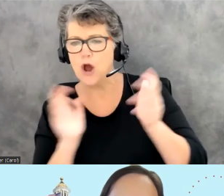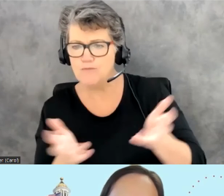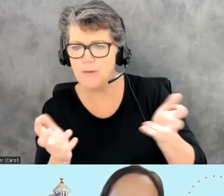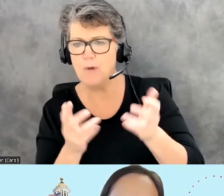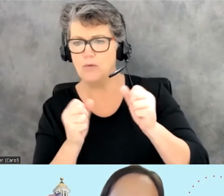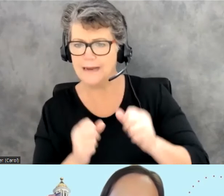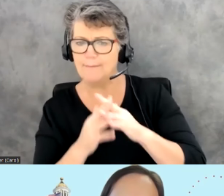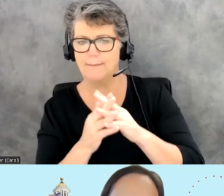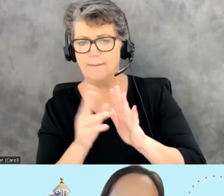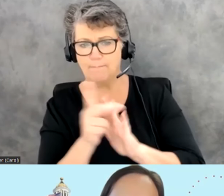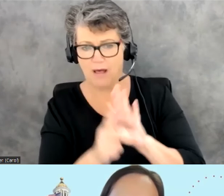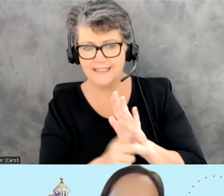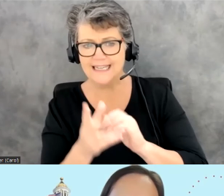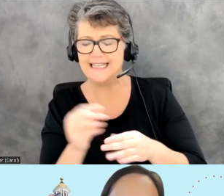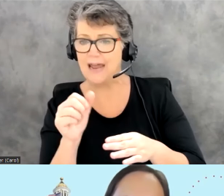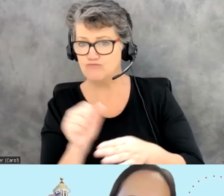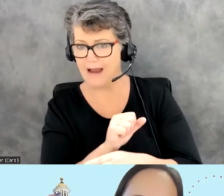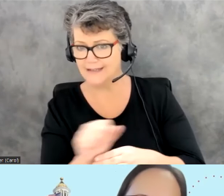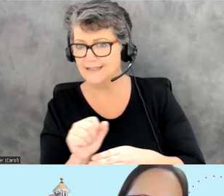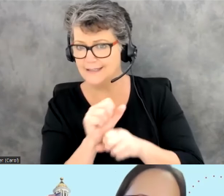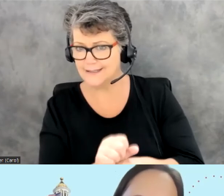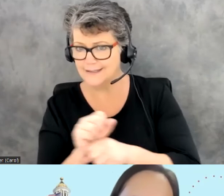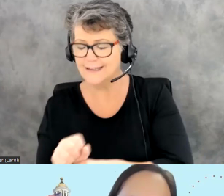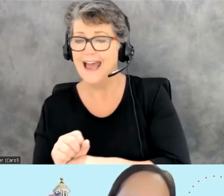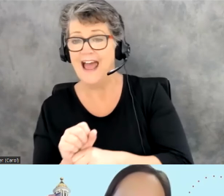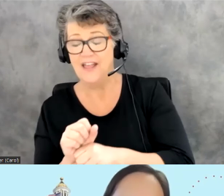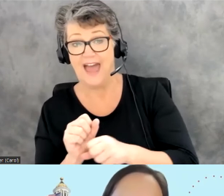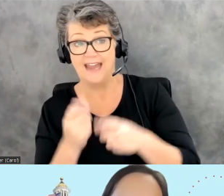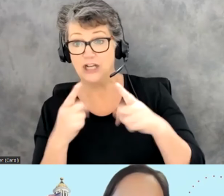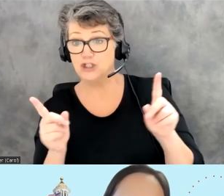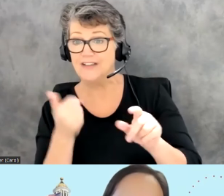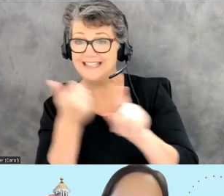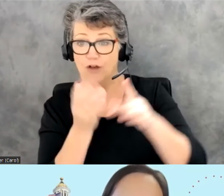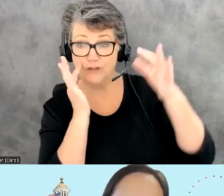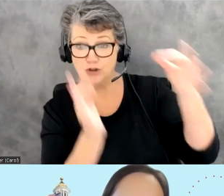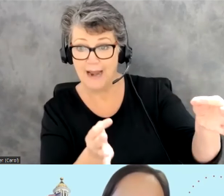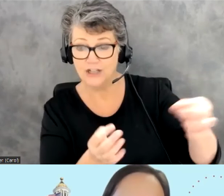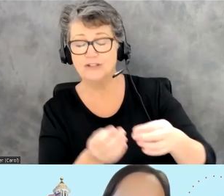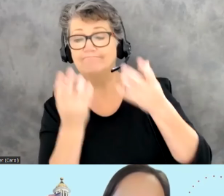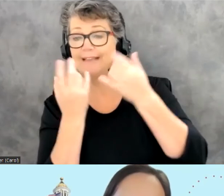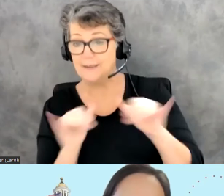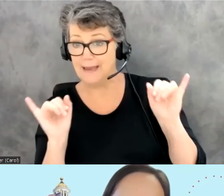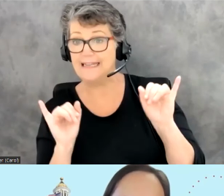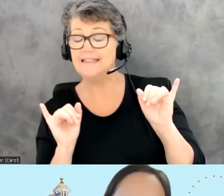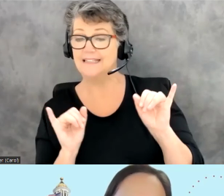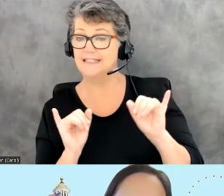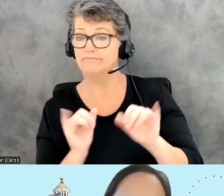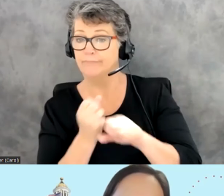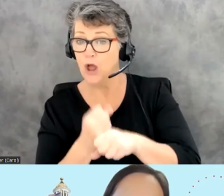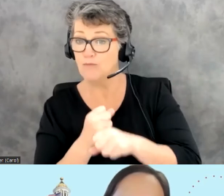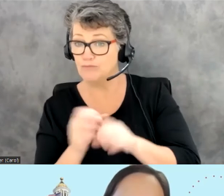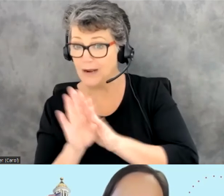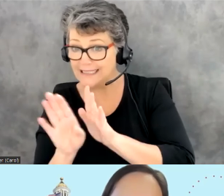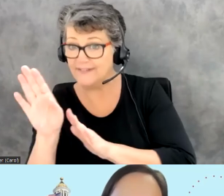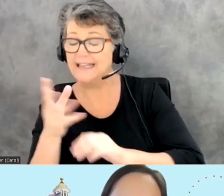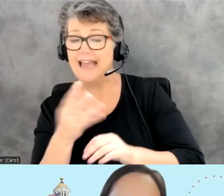implement policies and practices that achieve self-determination, independence, productivity, and inclusion